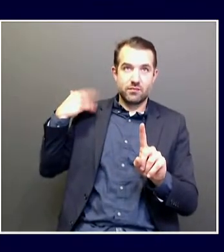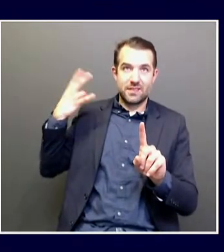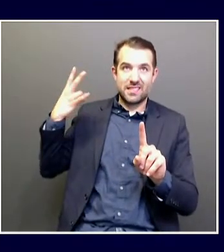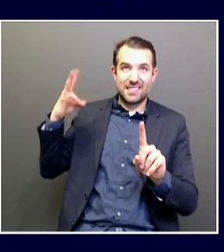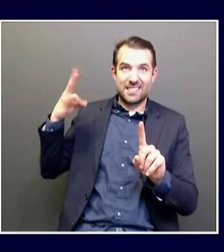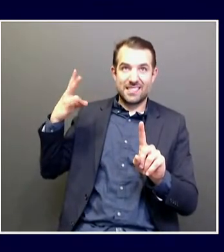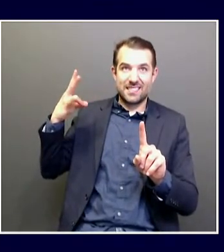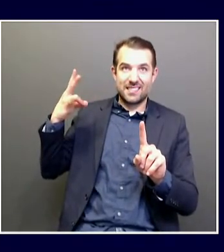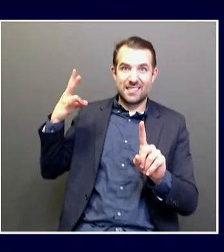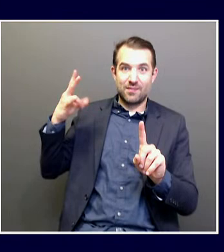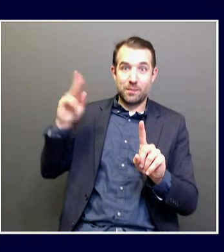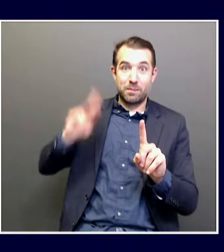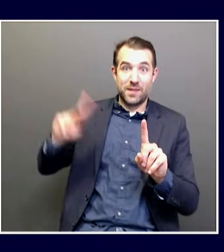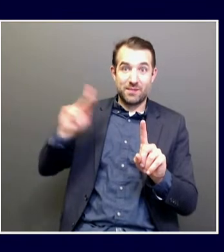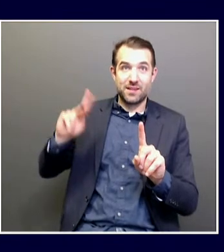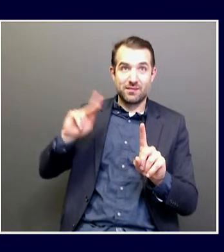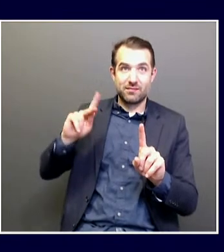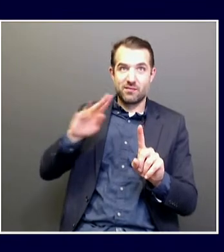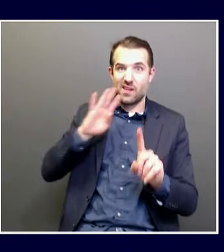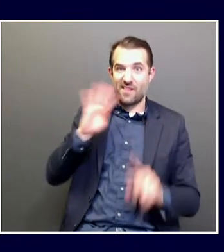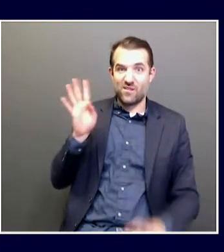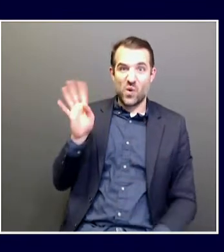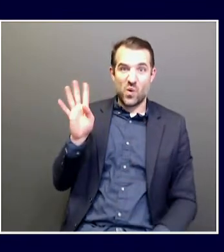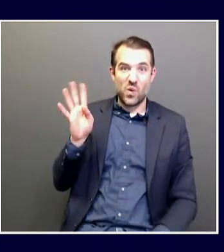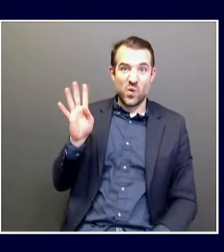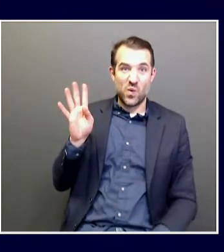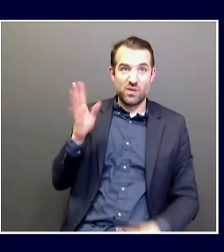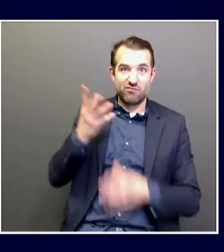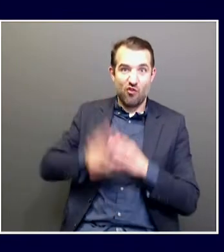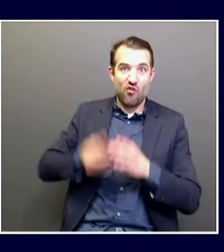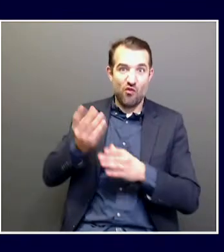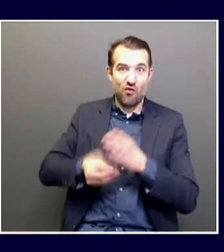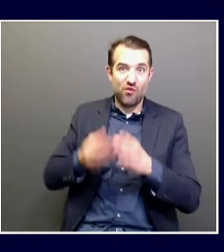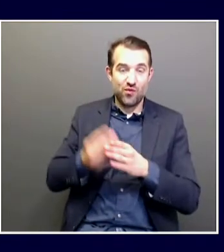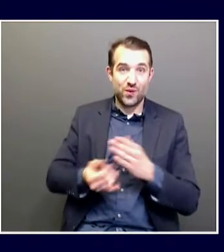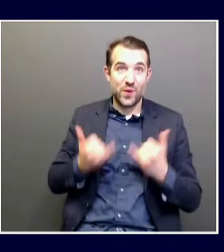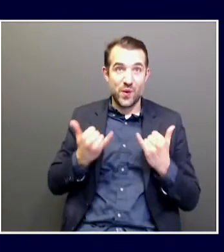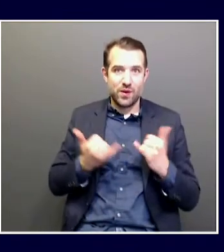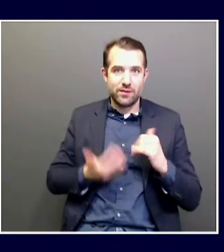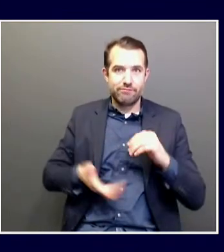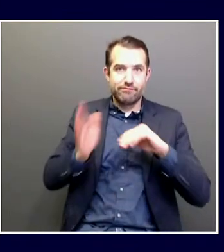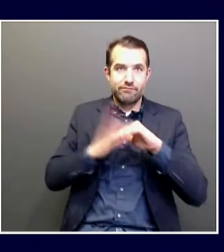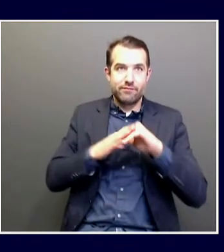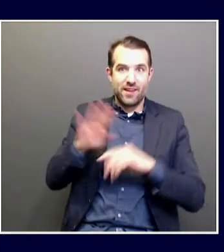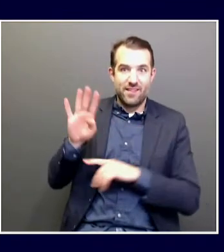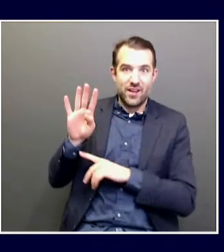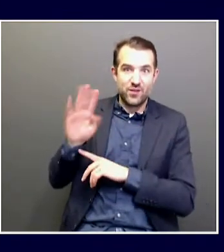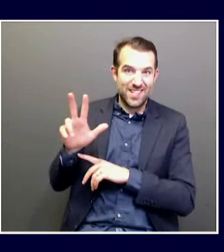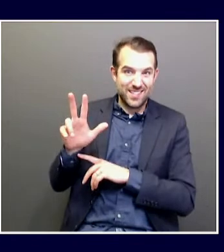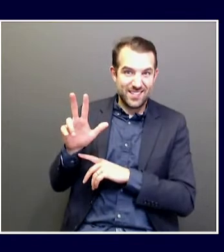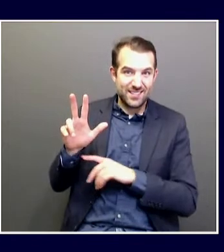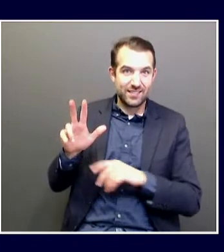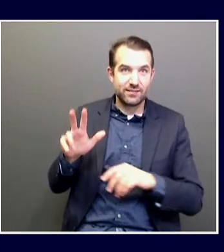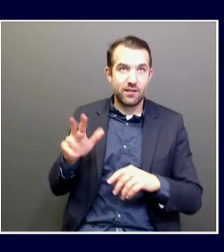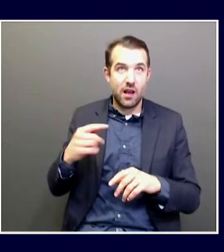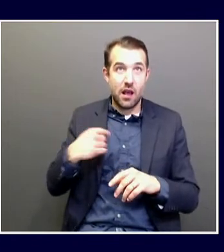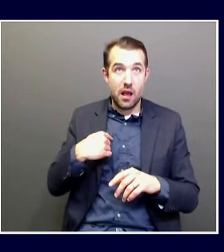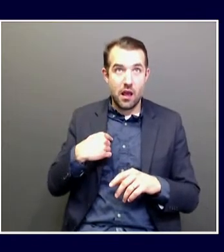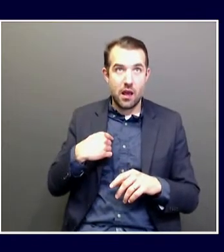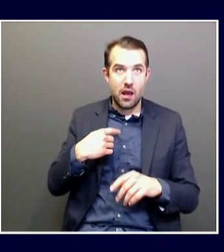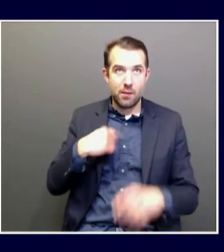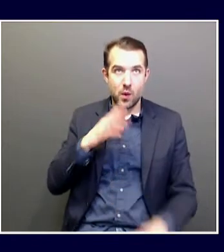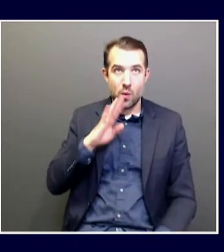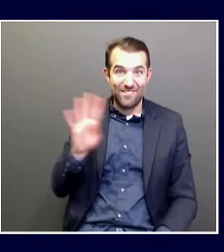died, and now it's 43. And I'm in my 40s, so that concerns me. Are you seeing anything in the trends that might